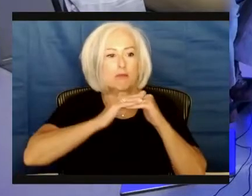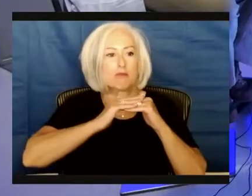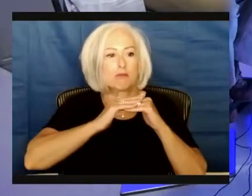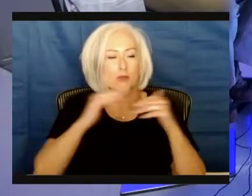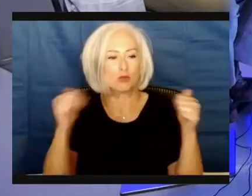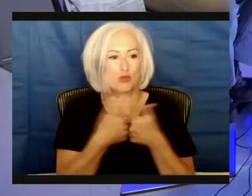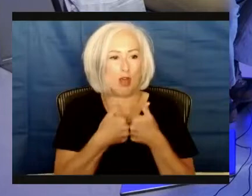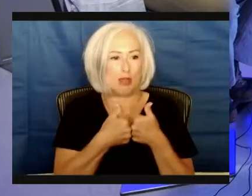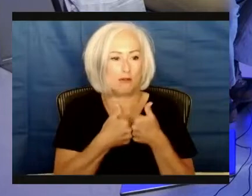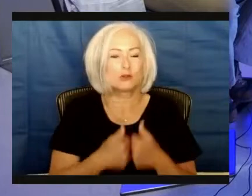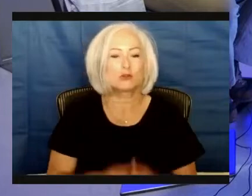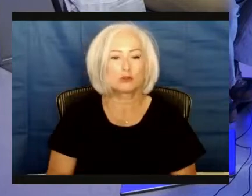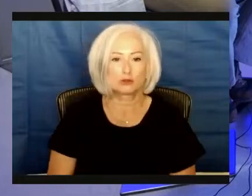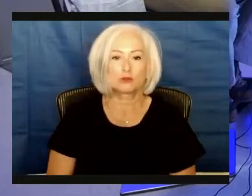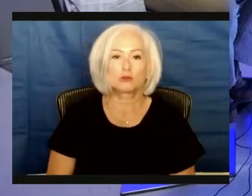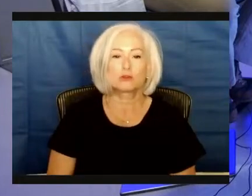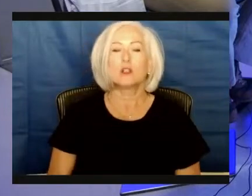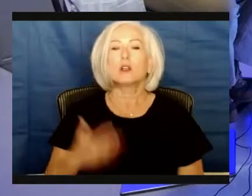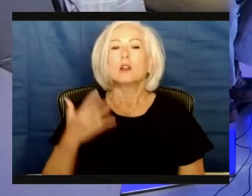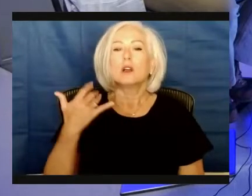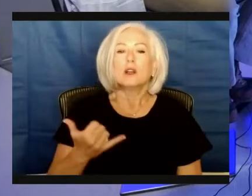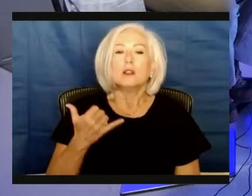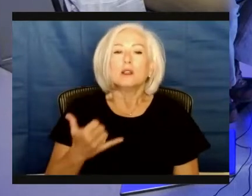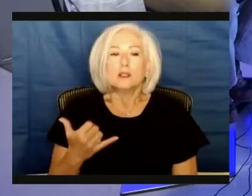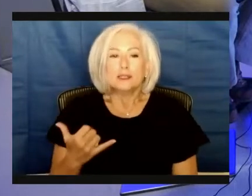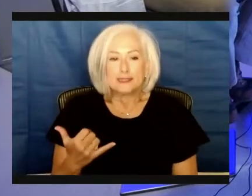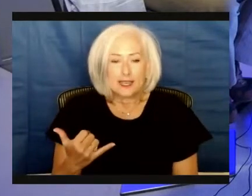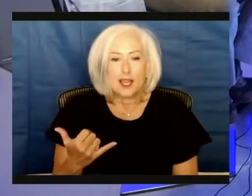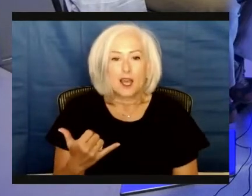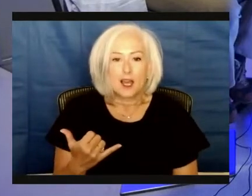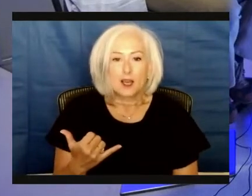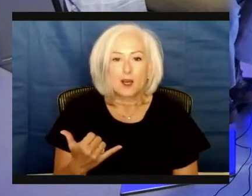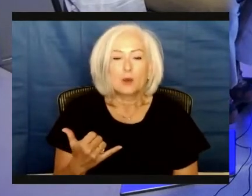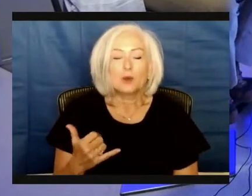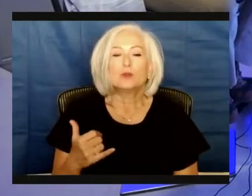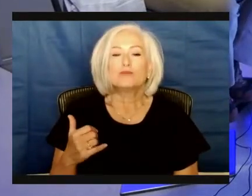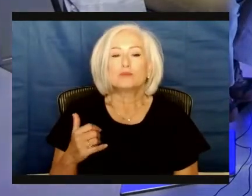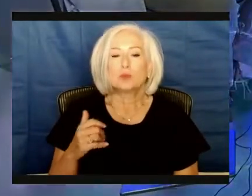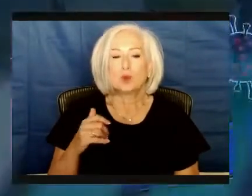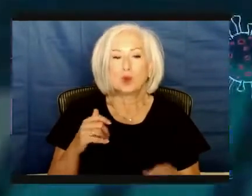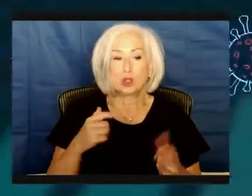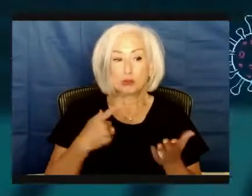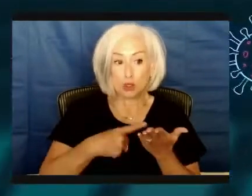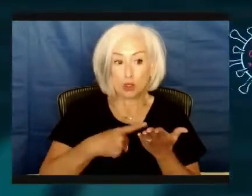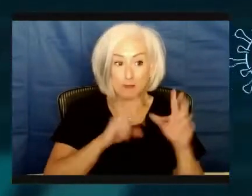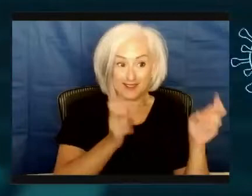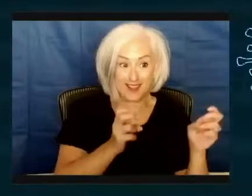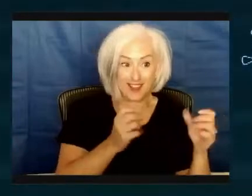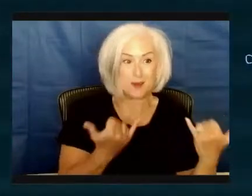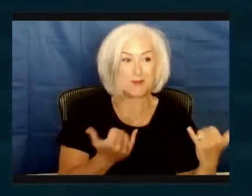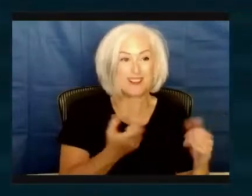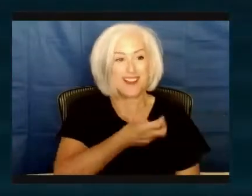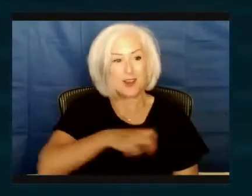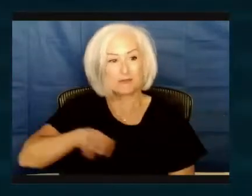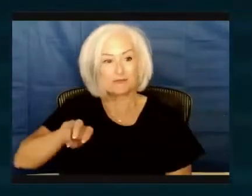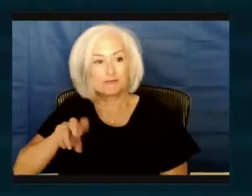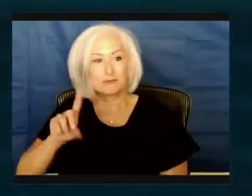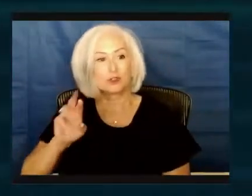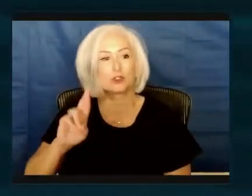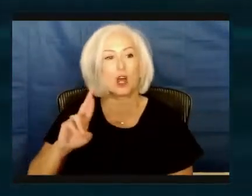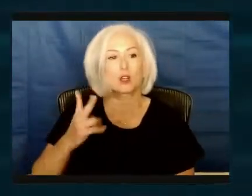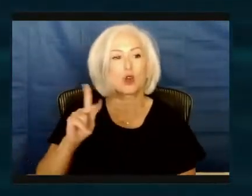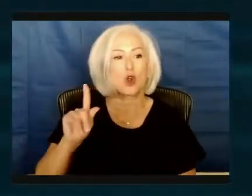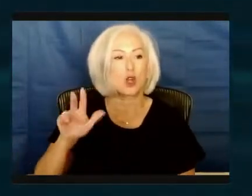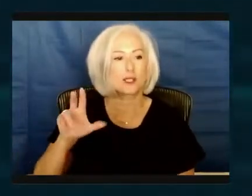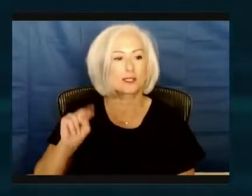to COVID question or to this topic in just a moment. I'm going to switch now to Dr. Dana Hawkinson with our COVID count, infectious